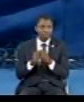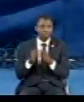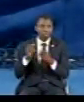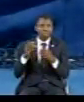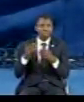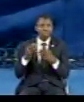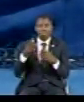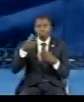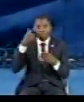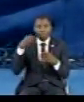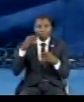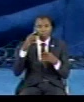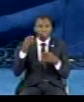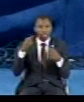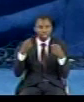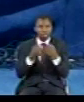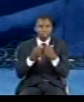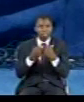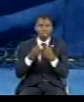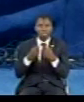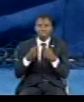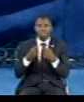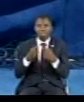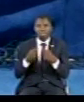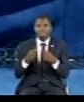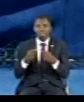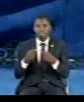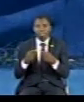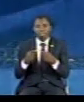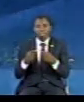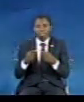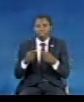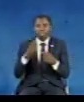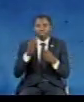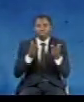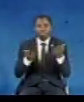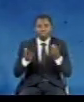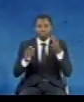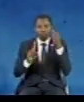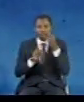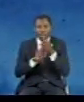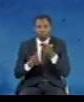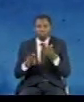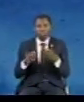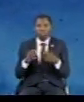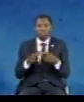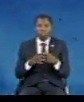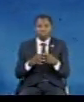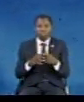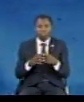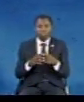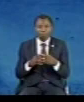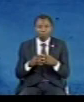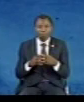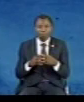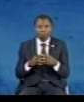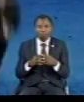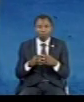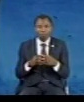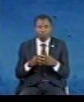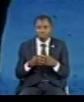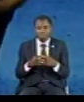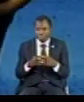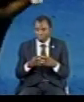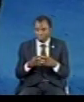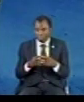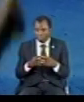very tough. And they for granted, I may she pick me for road jamming. So this one, I call this say na play play.